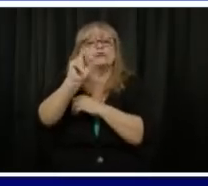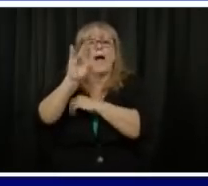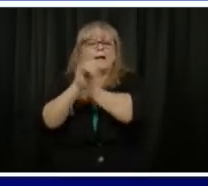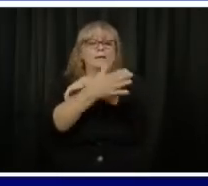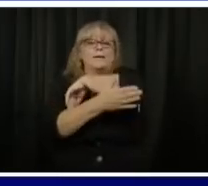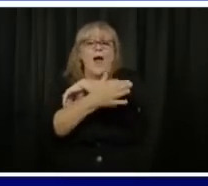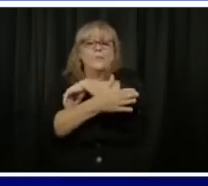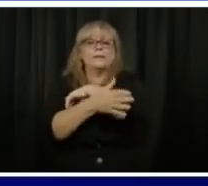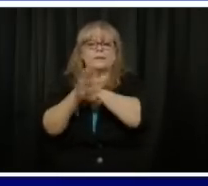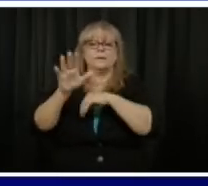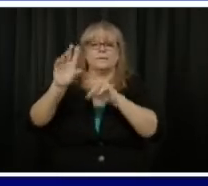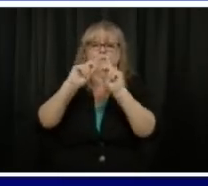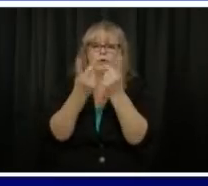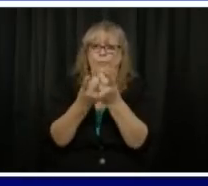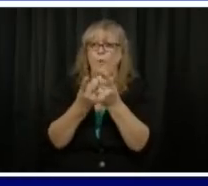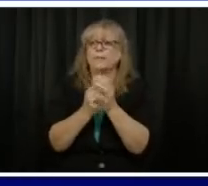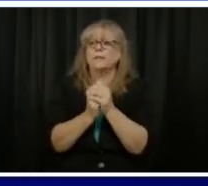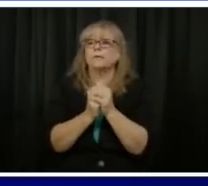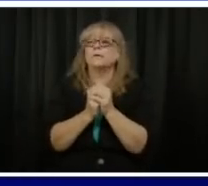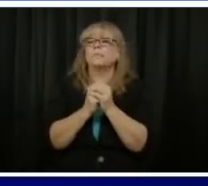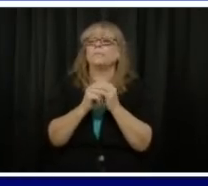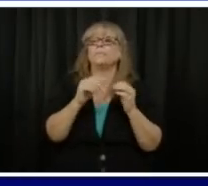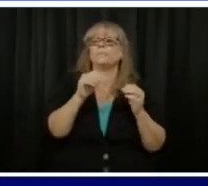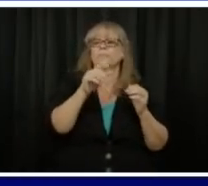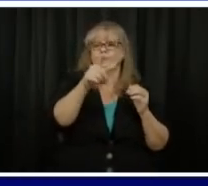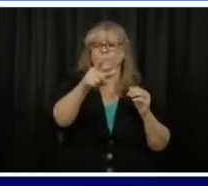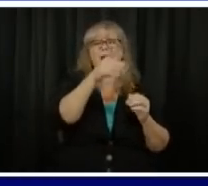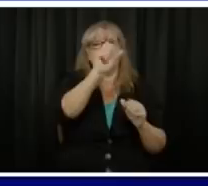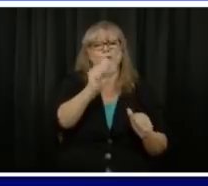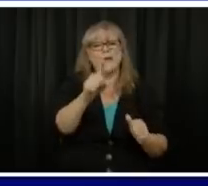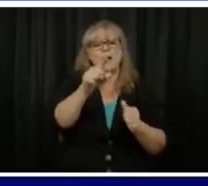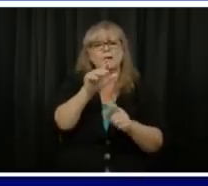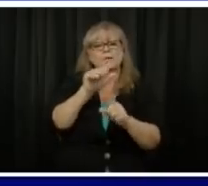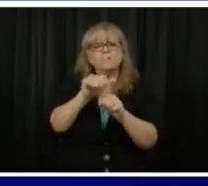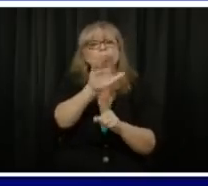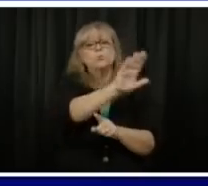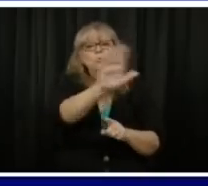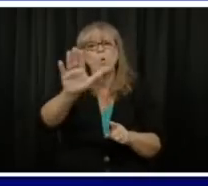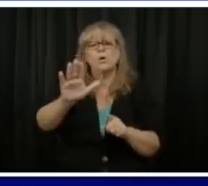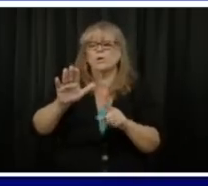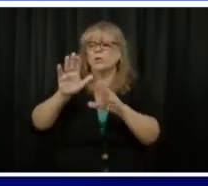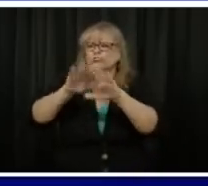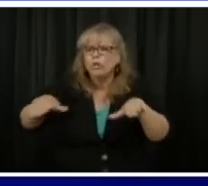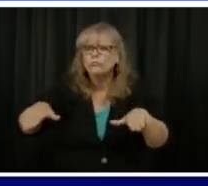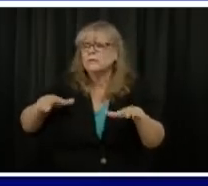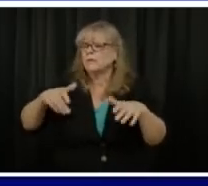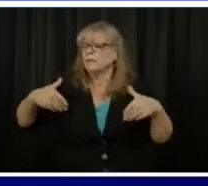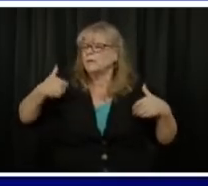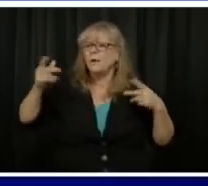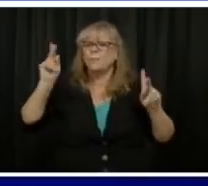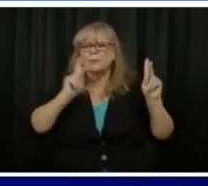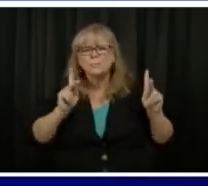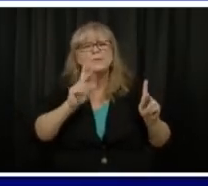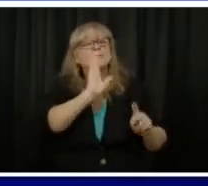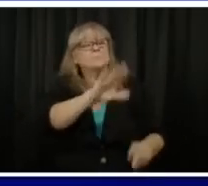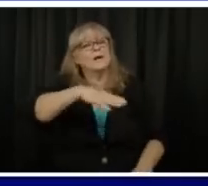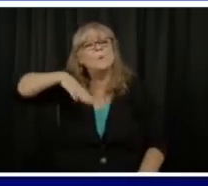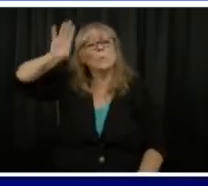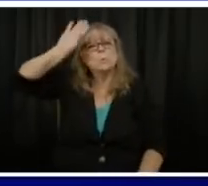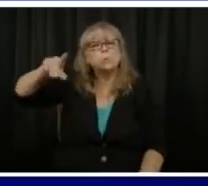it's summer. I've said at the last announcement where we had to say that bars and nightclubs aren't safe